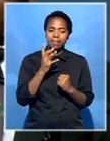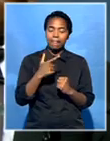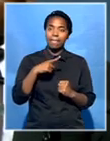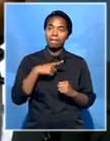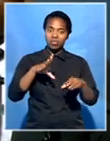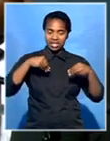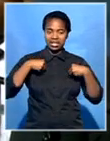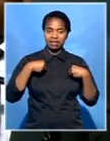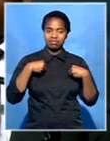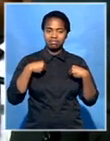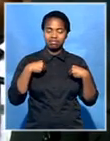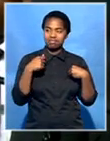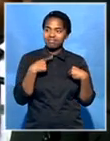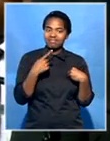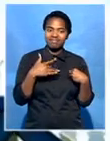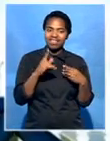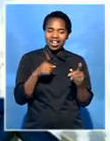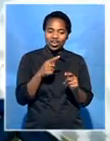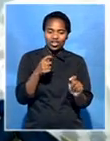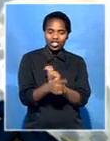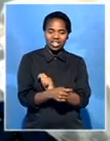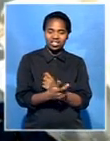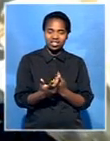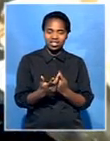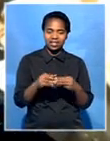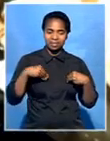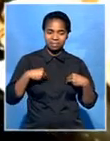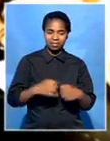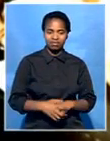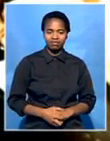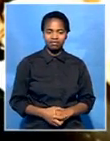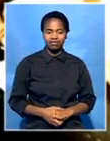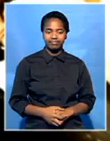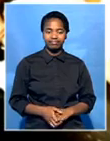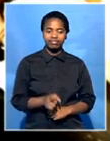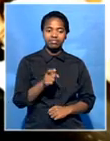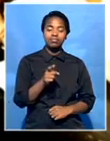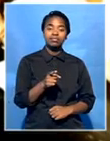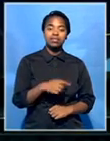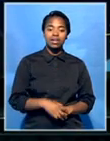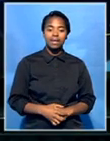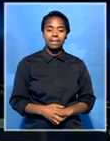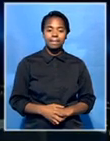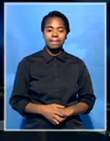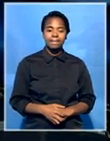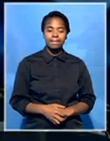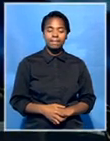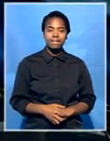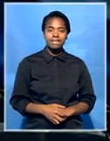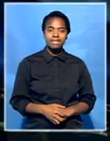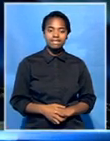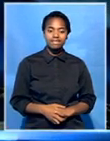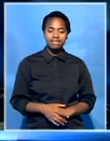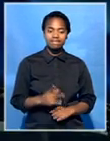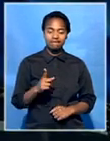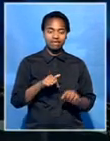to accept what we cannot change. And a tribute from the faces of top billing. There's not one person